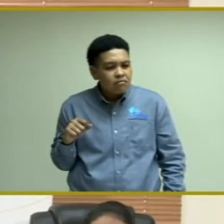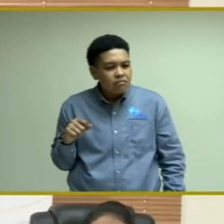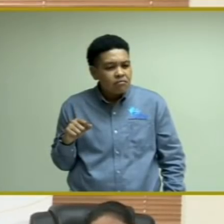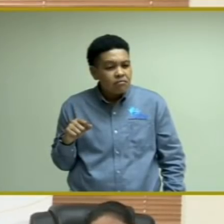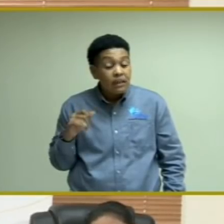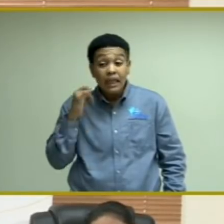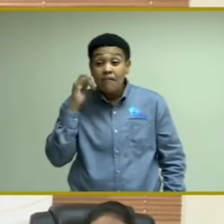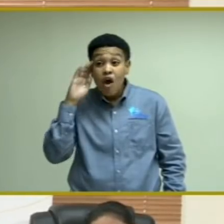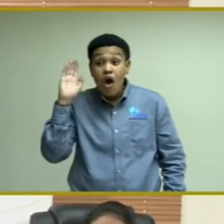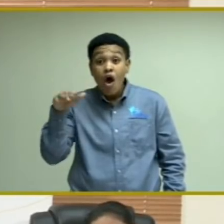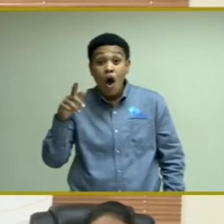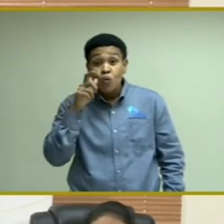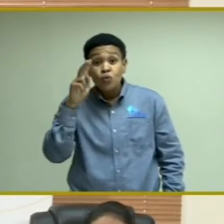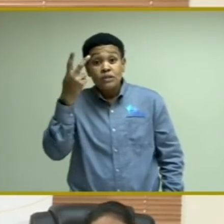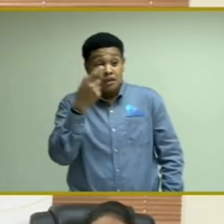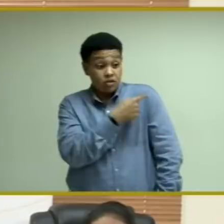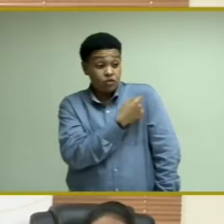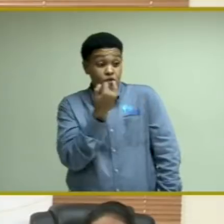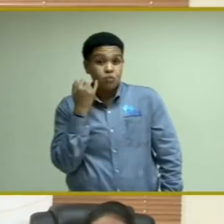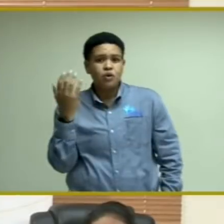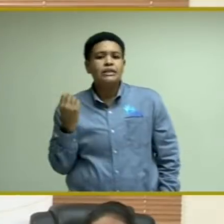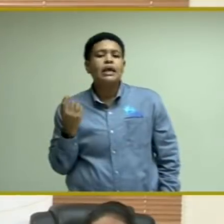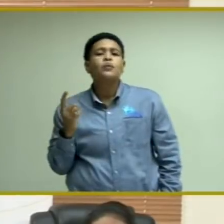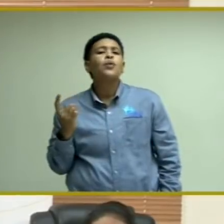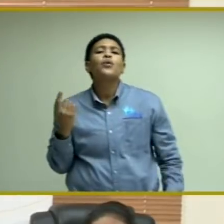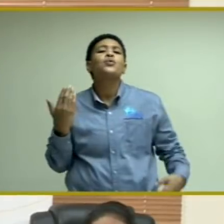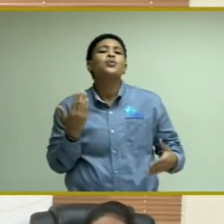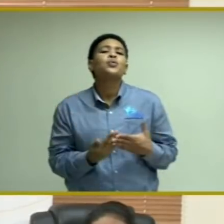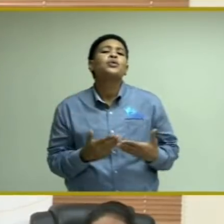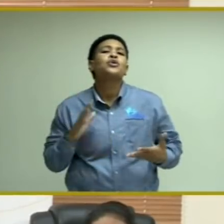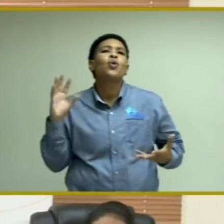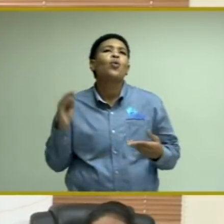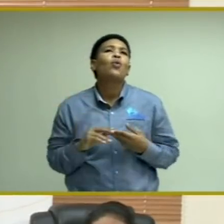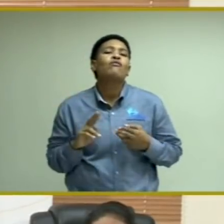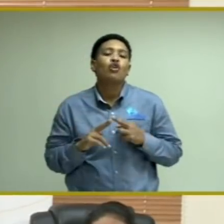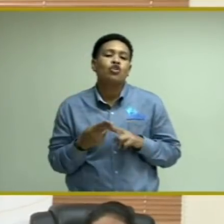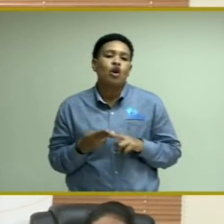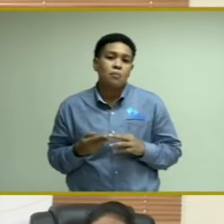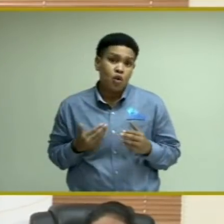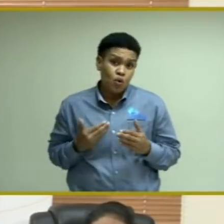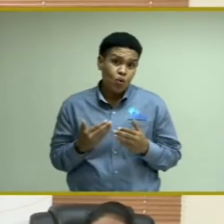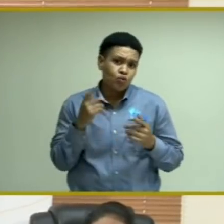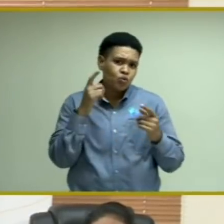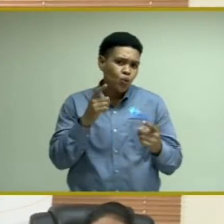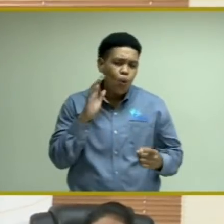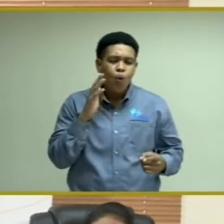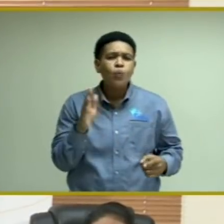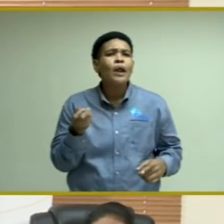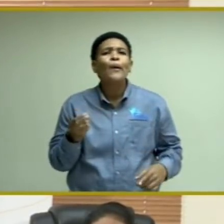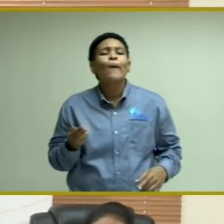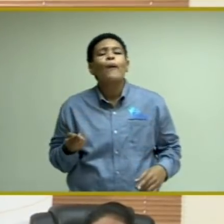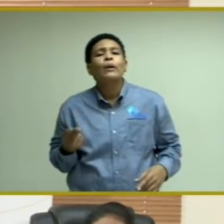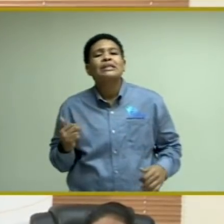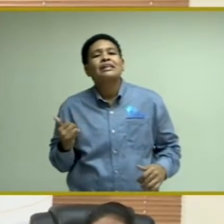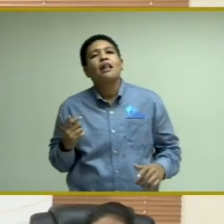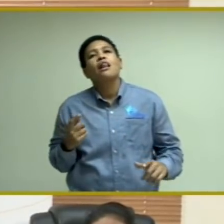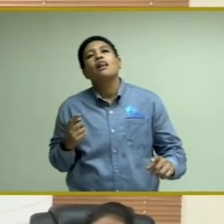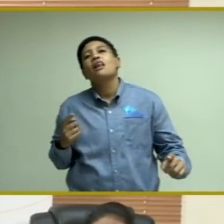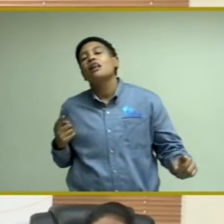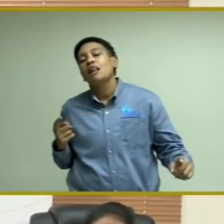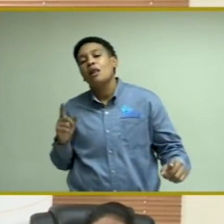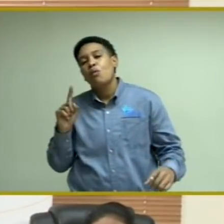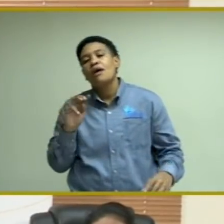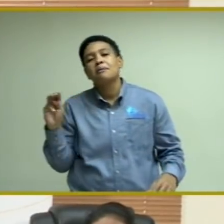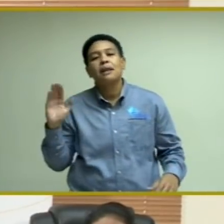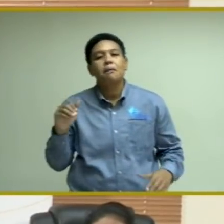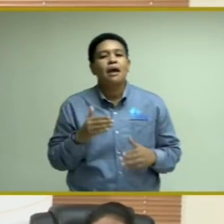take us, or percentage or overall numbers, or closer to the goal of the 1 million by